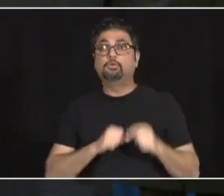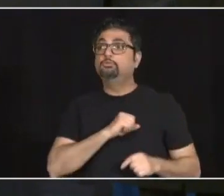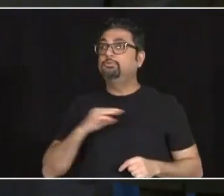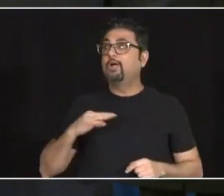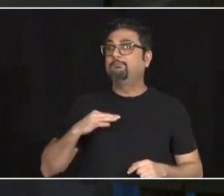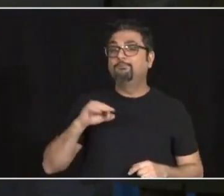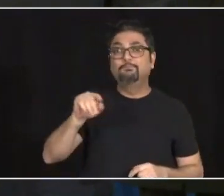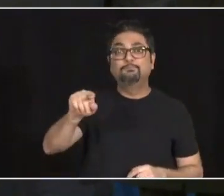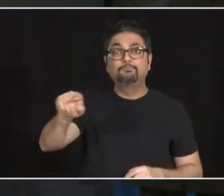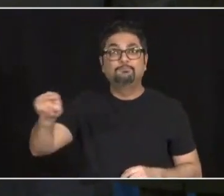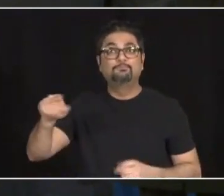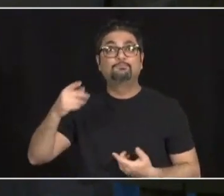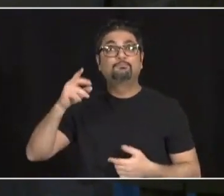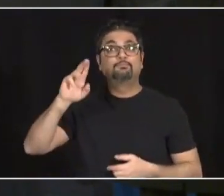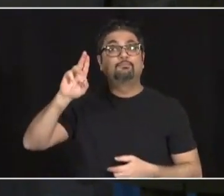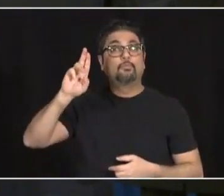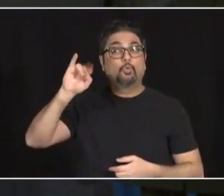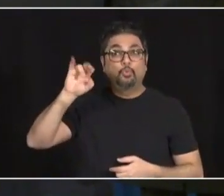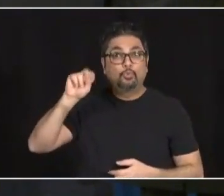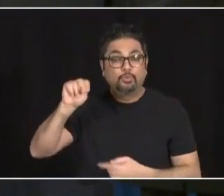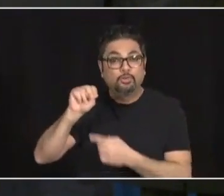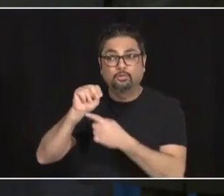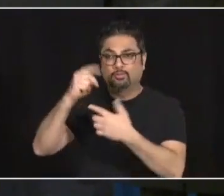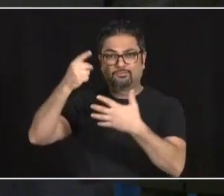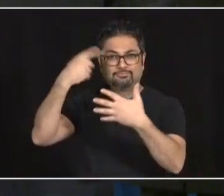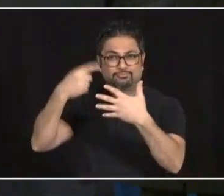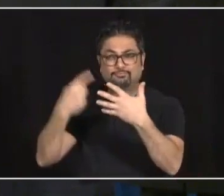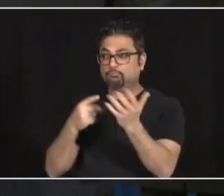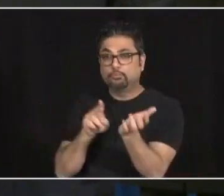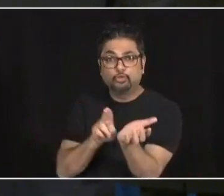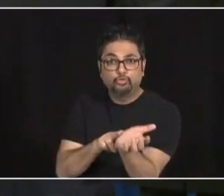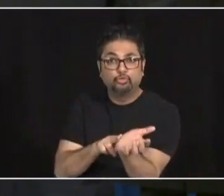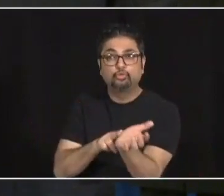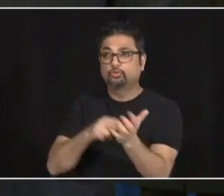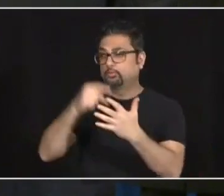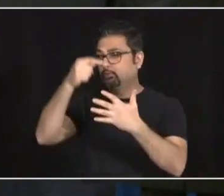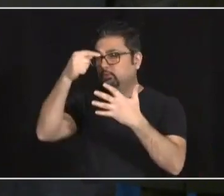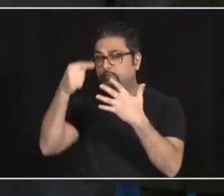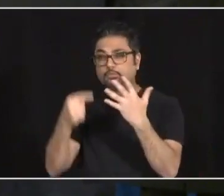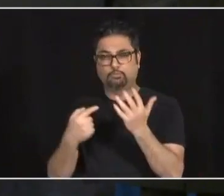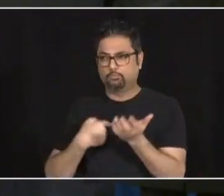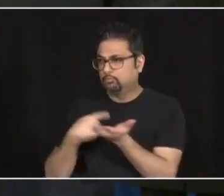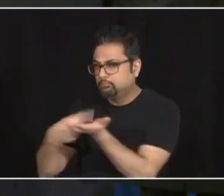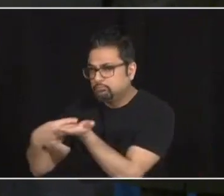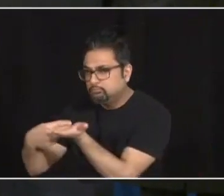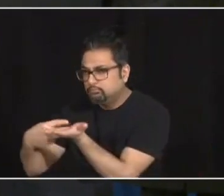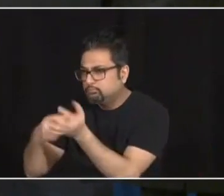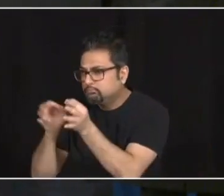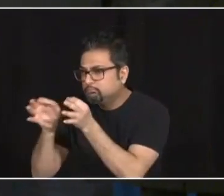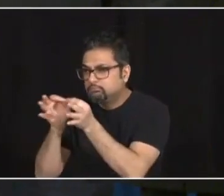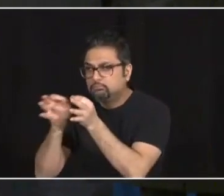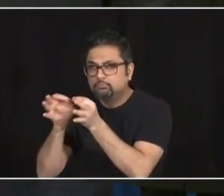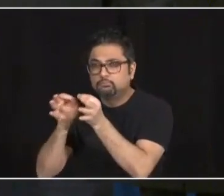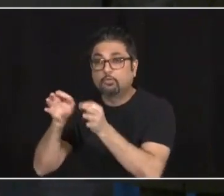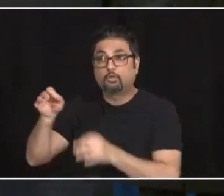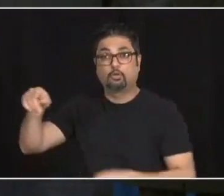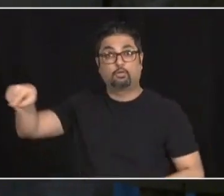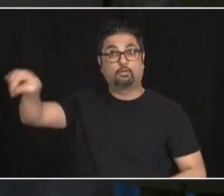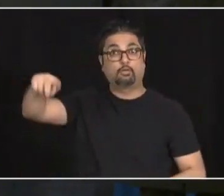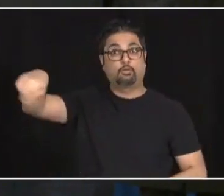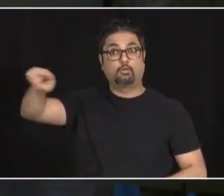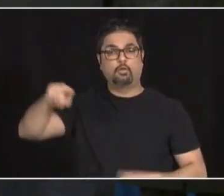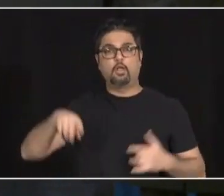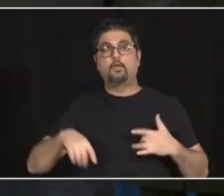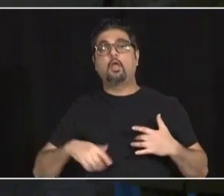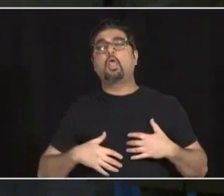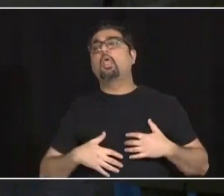Nurses Association, with SEIU and other groups to speak to them about this. And without hesitation, they agreed to